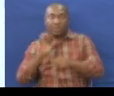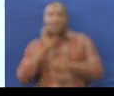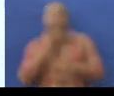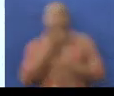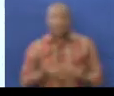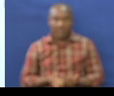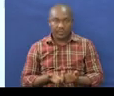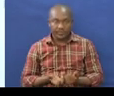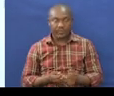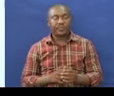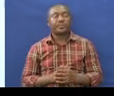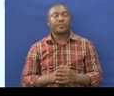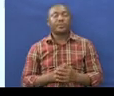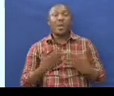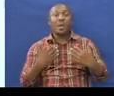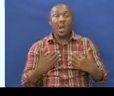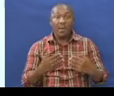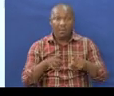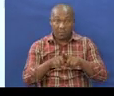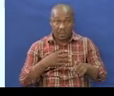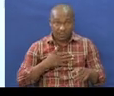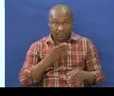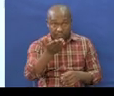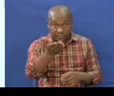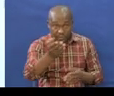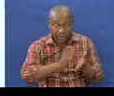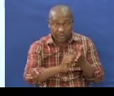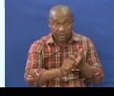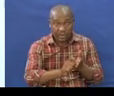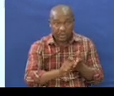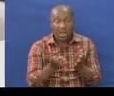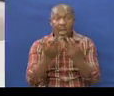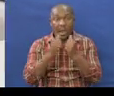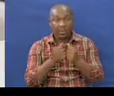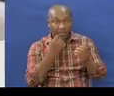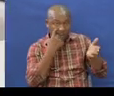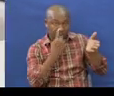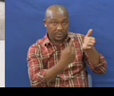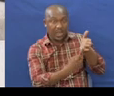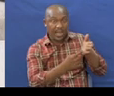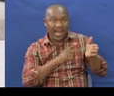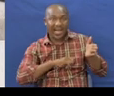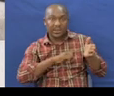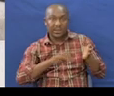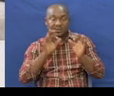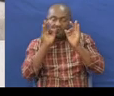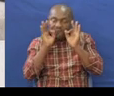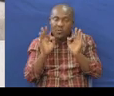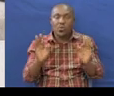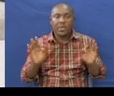them. Now, my dear student, I would like to introduce you also to the characteristics of a good research problem.